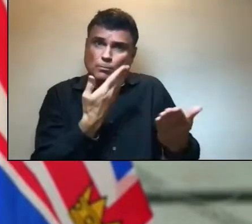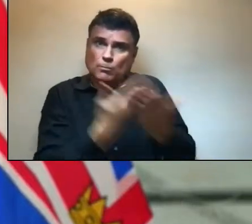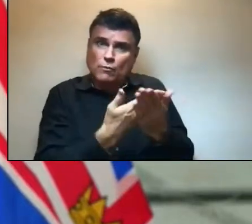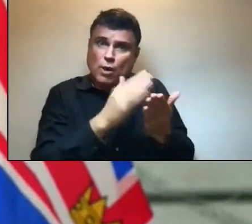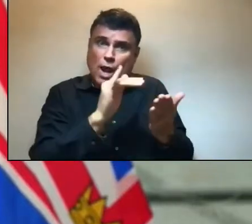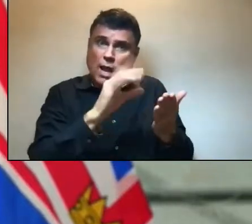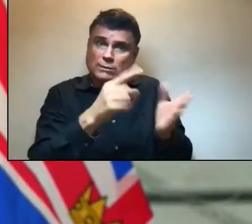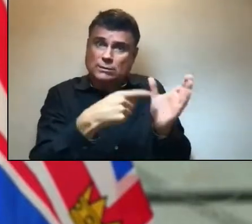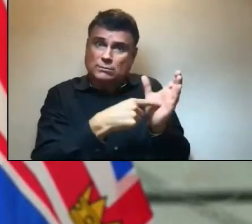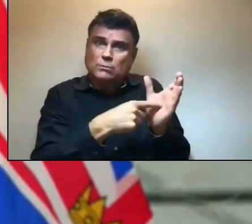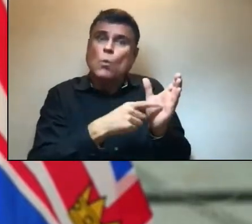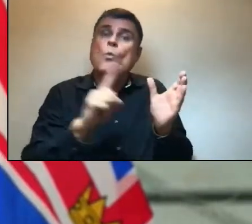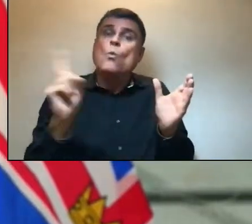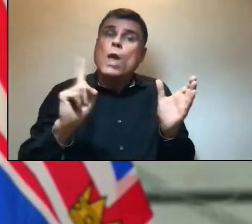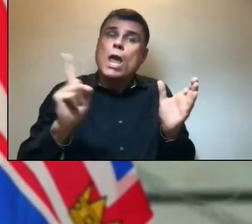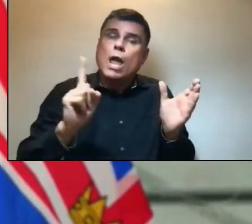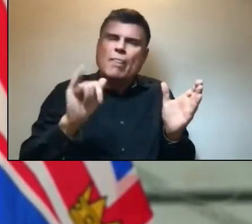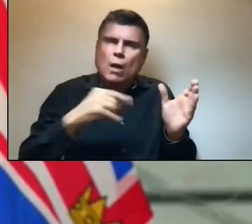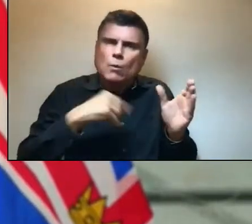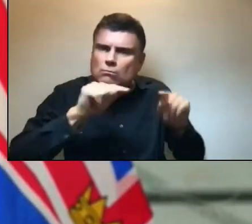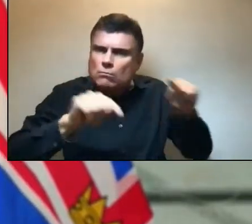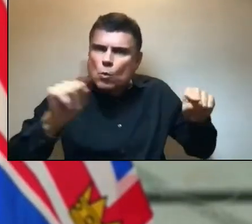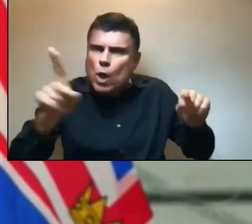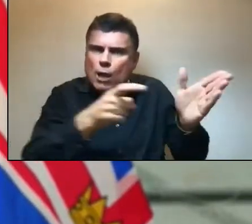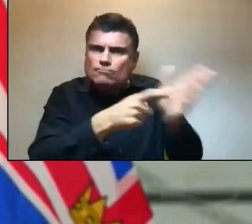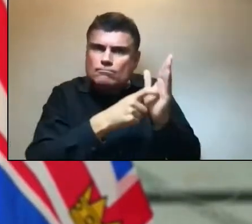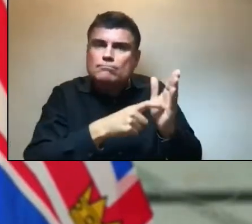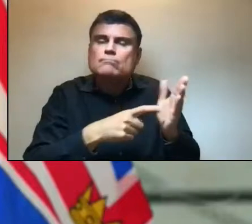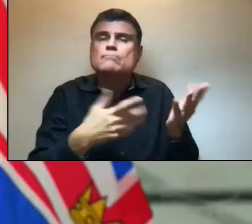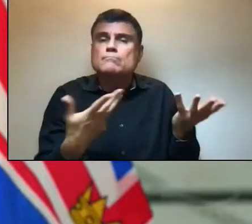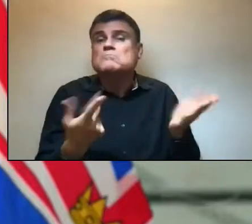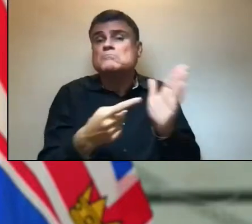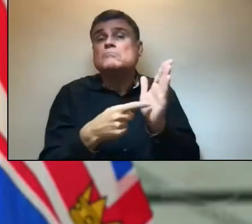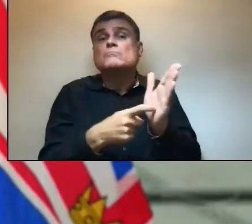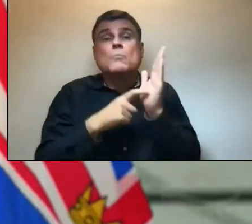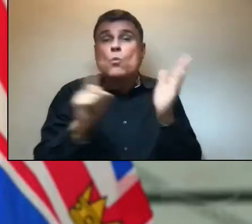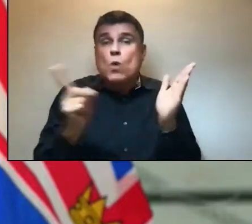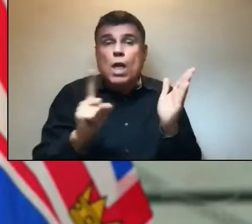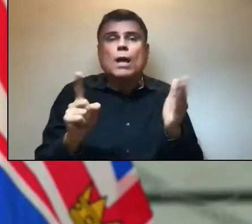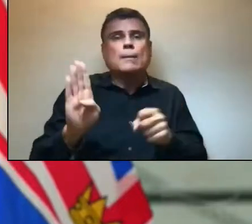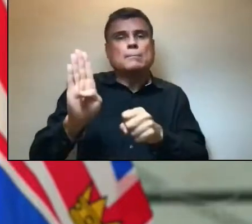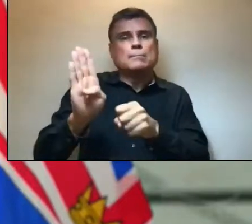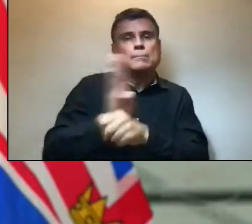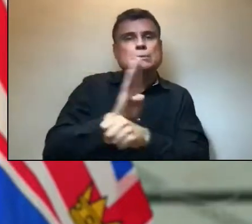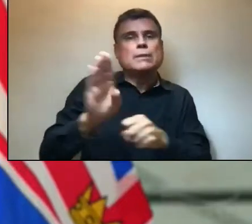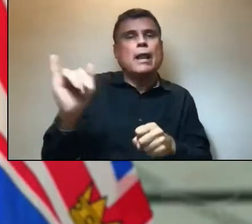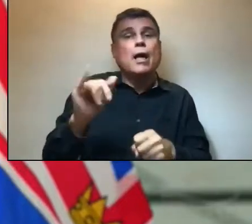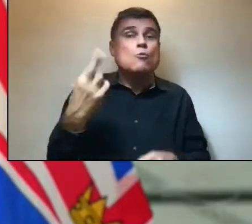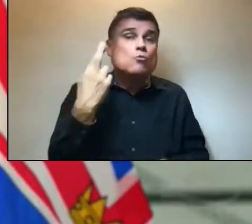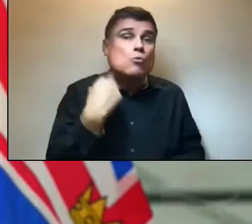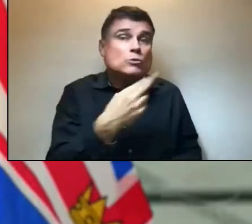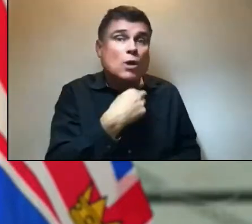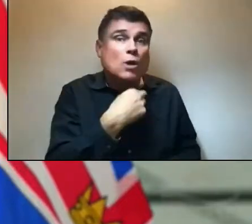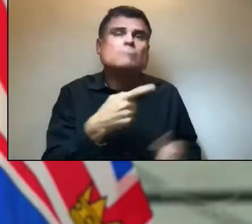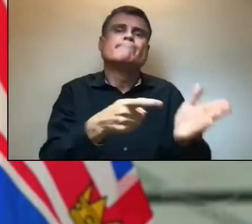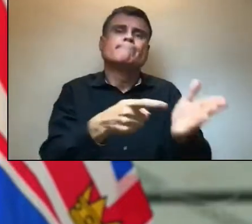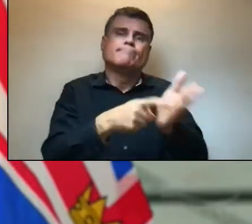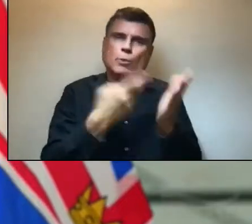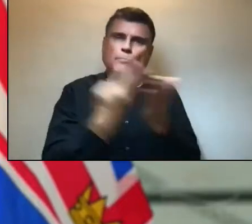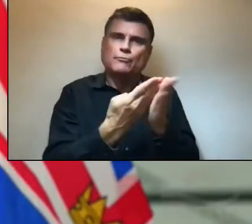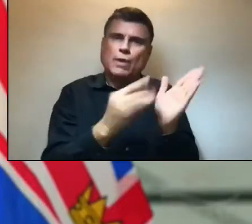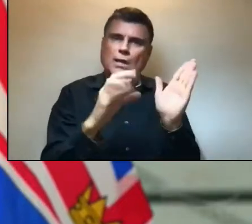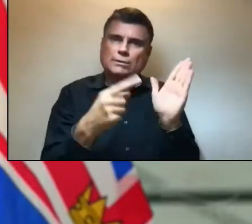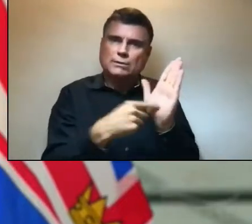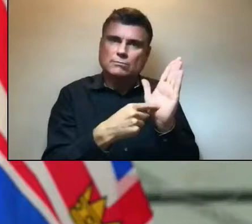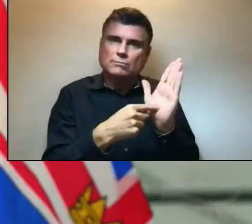vaccine program are businesses like restaurants, where having vaccinated customers is another